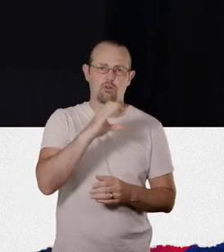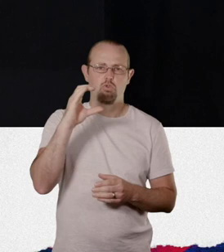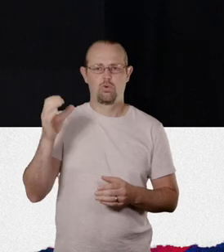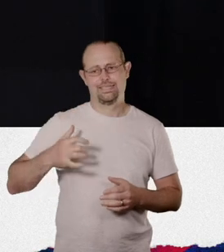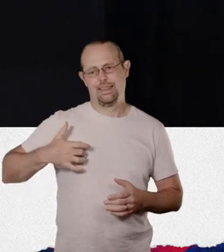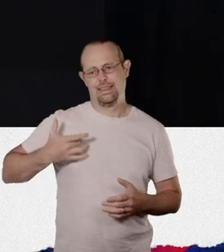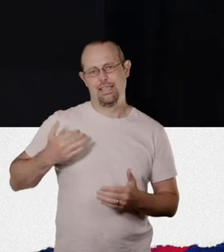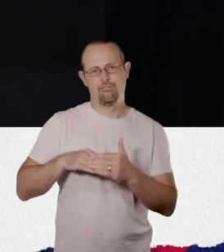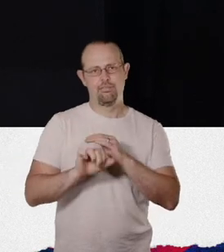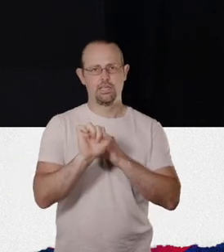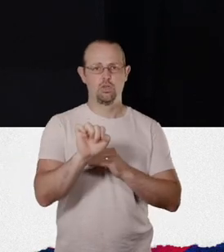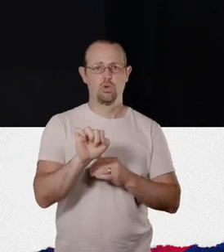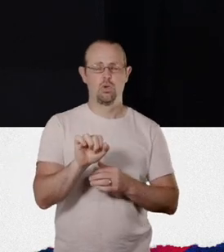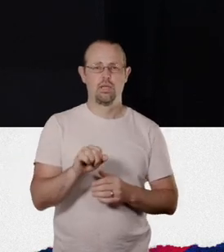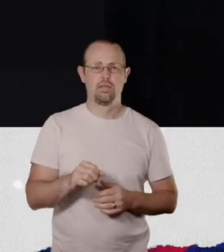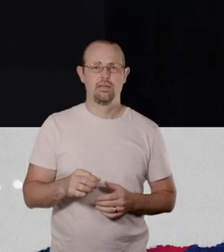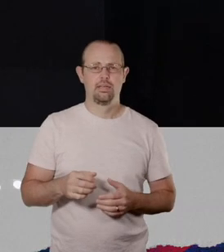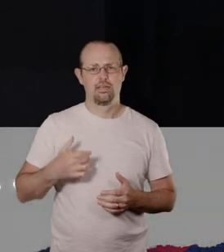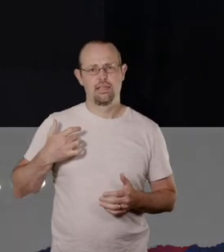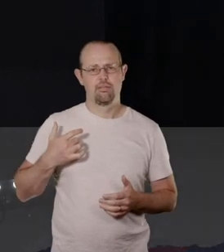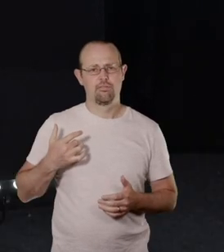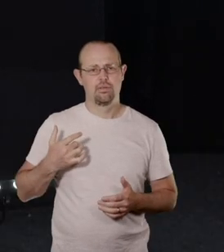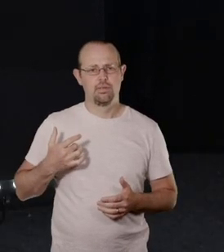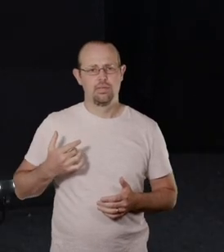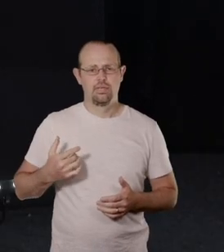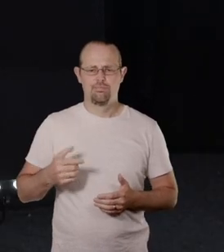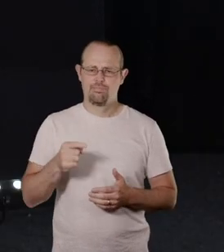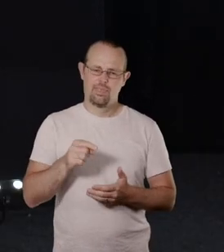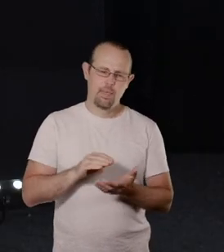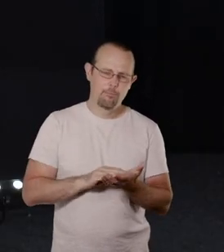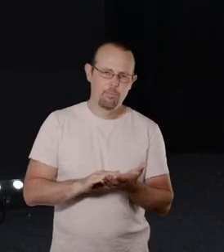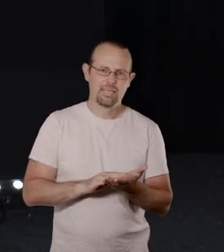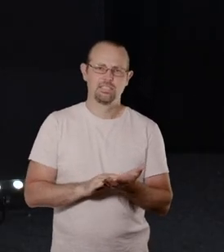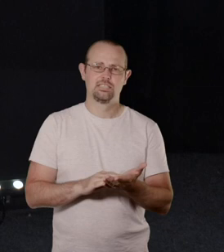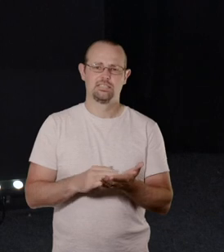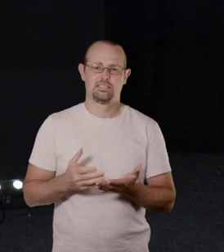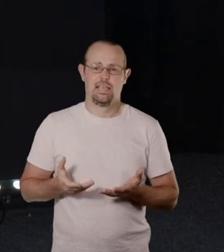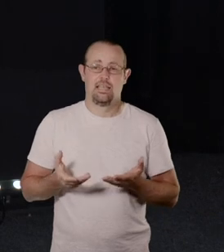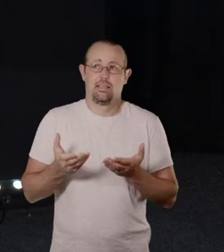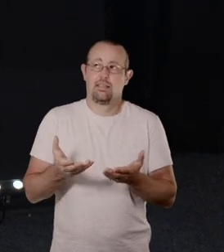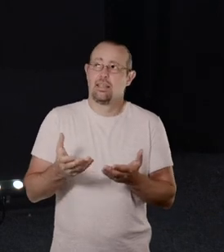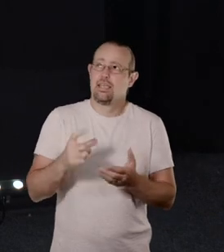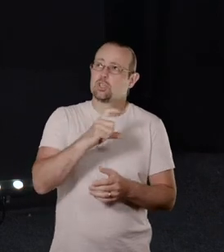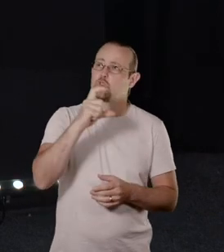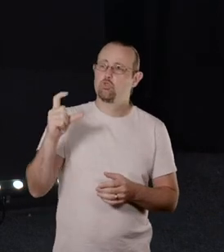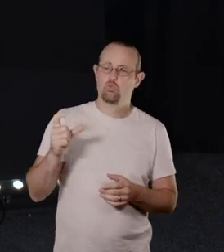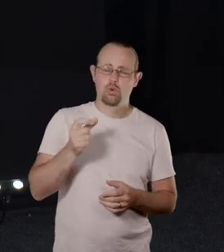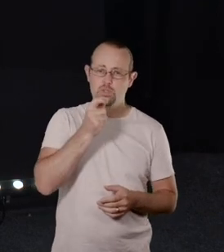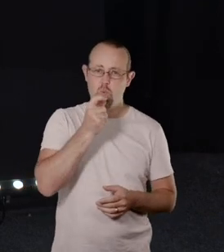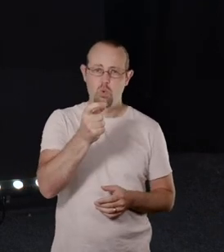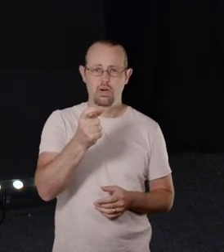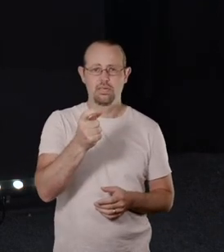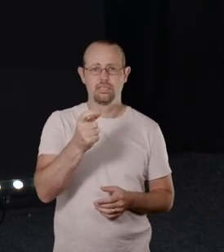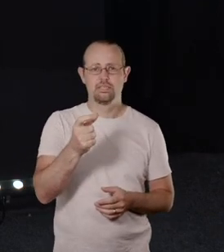house. It means to cohabit with you and remain. It means to